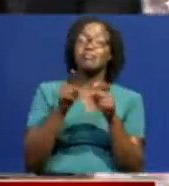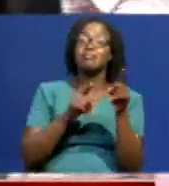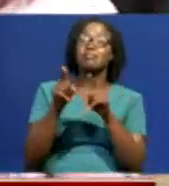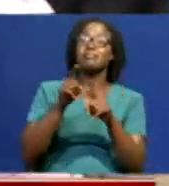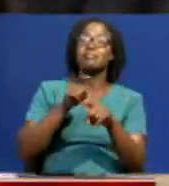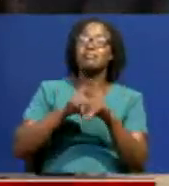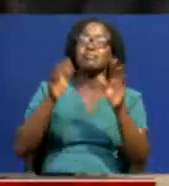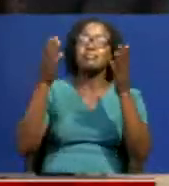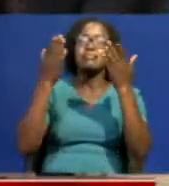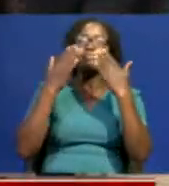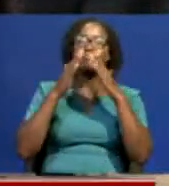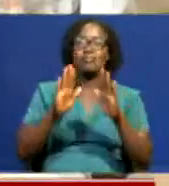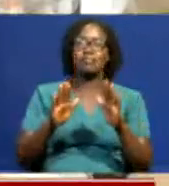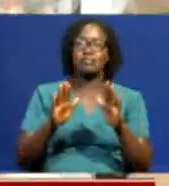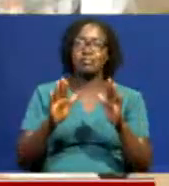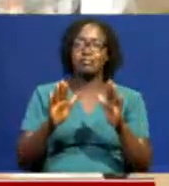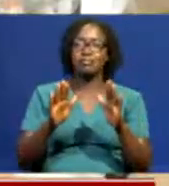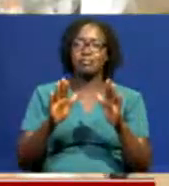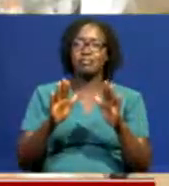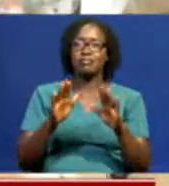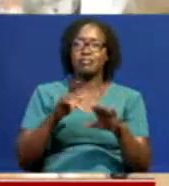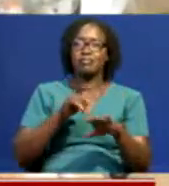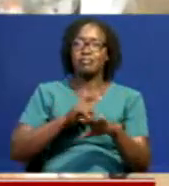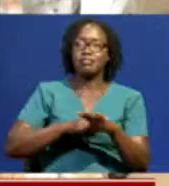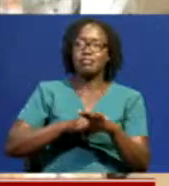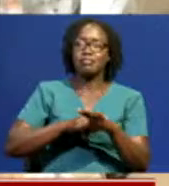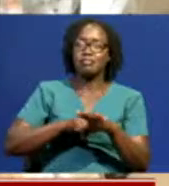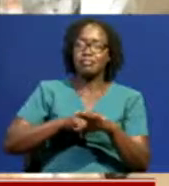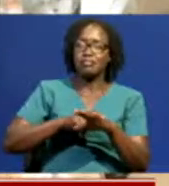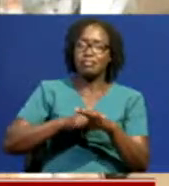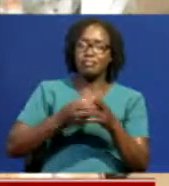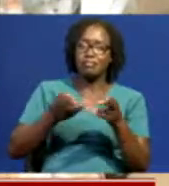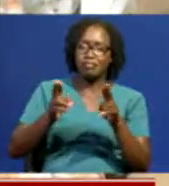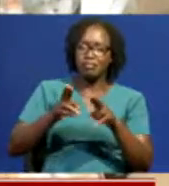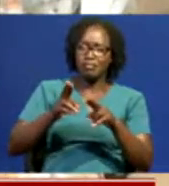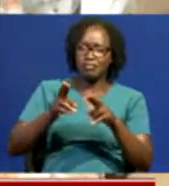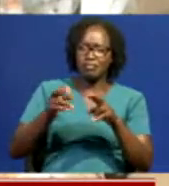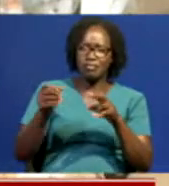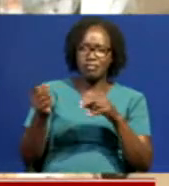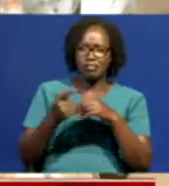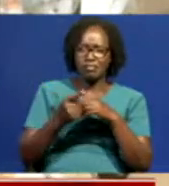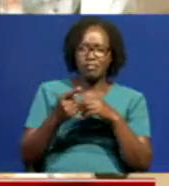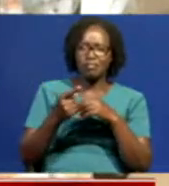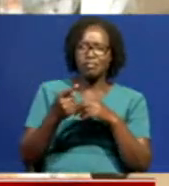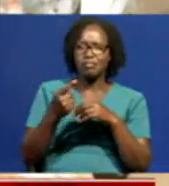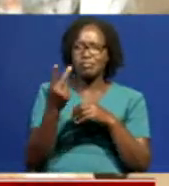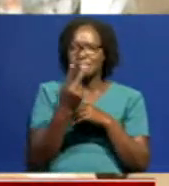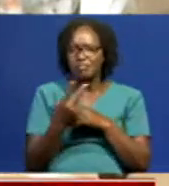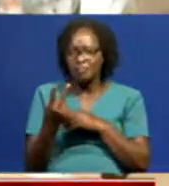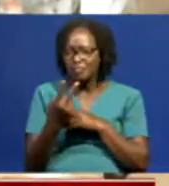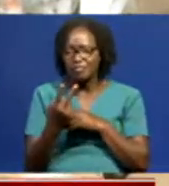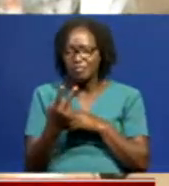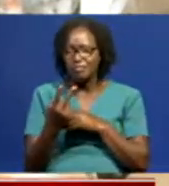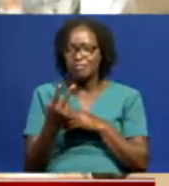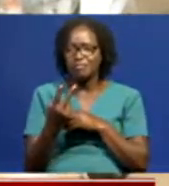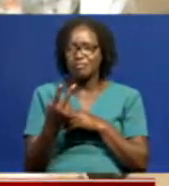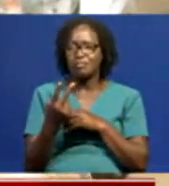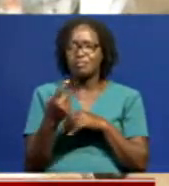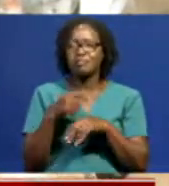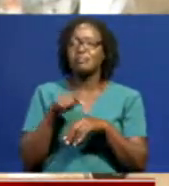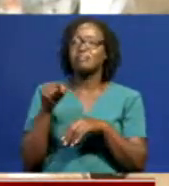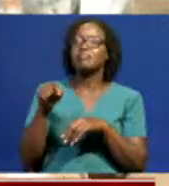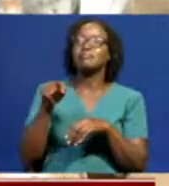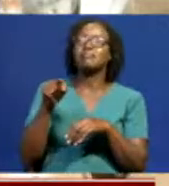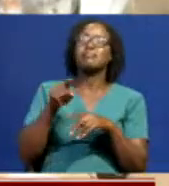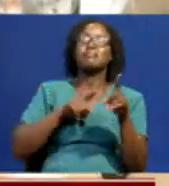the celebrations are over. When times comes and during the off-peak season, that is from February now, that is the time now you can